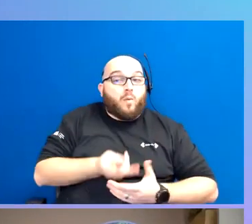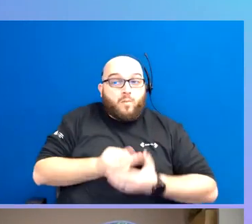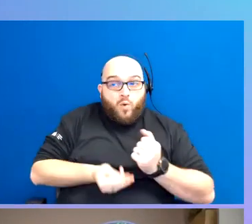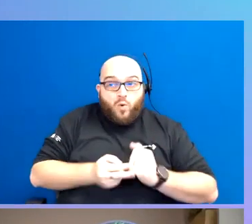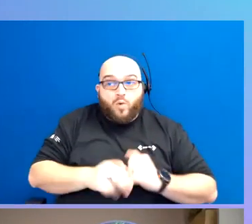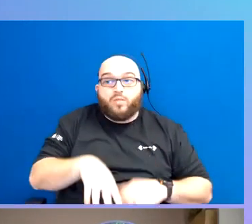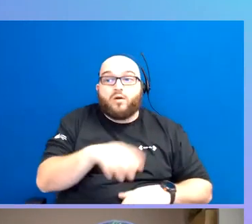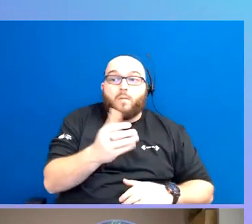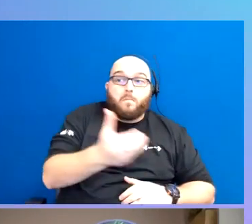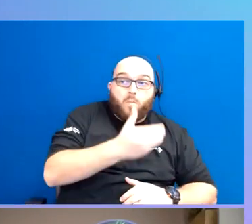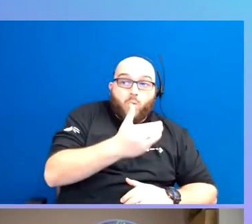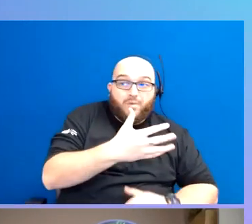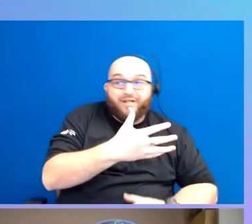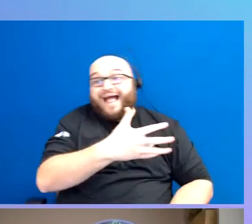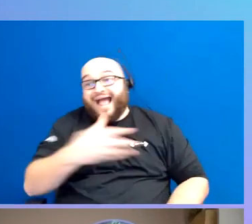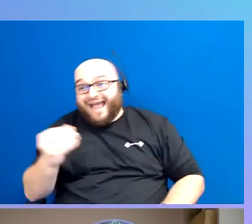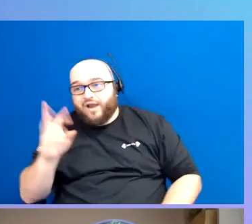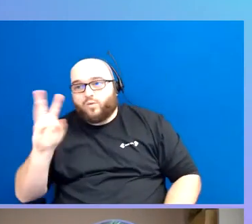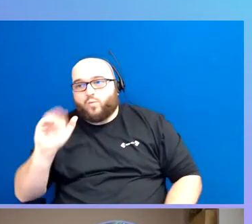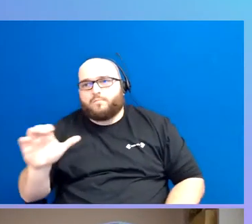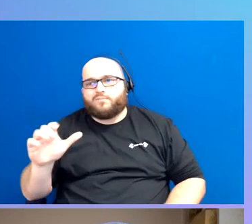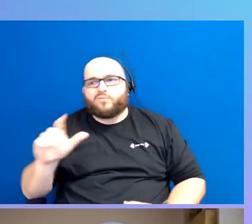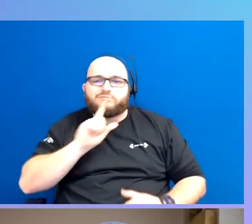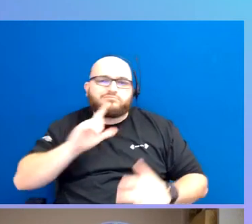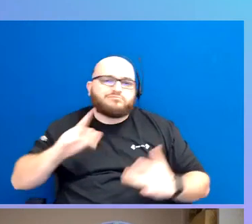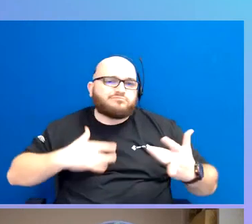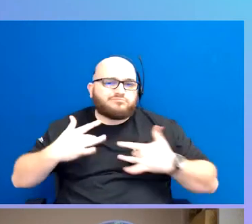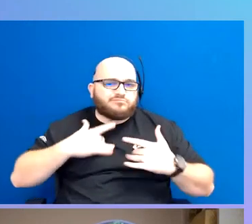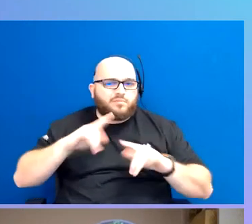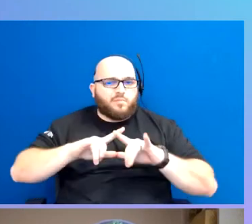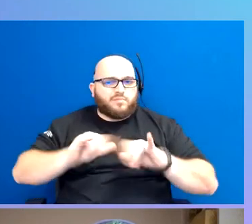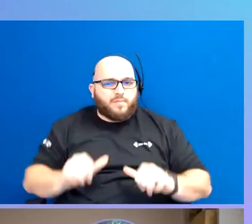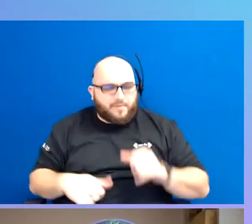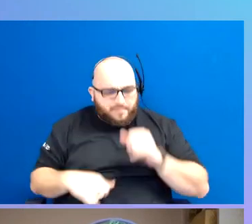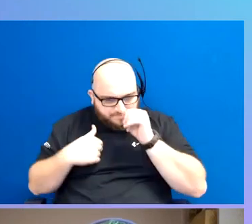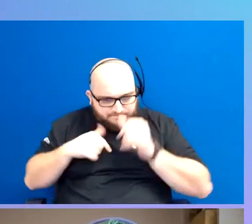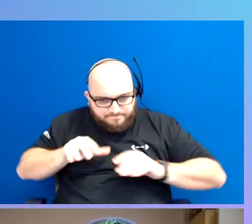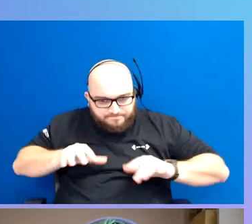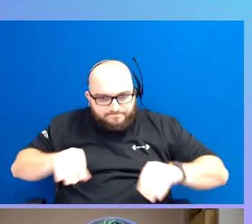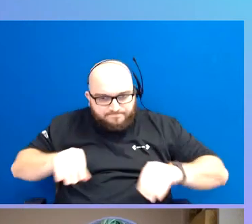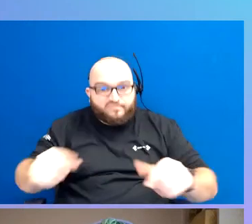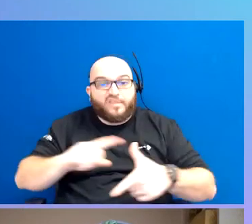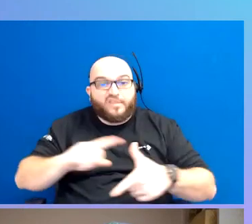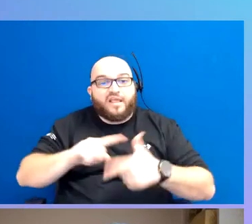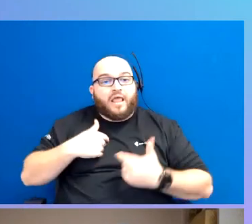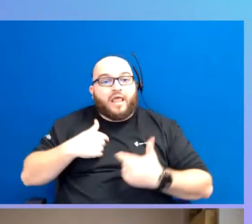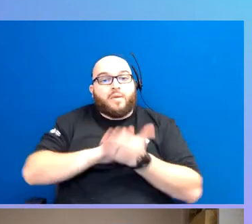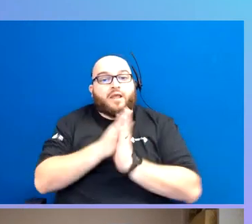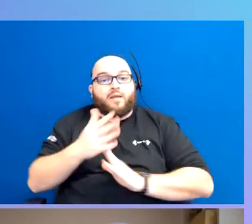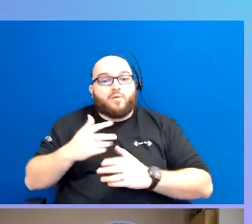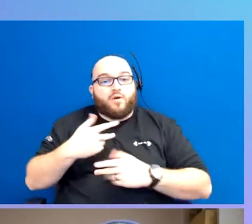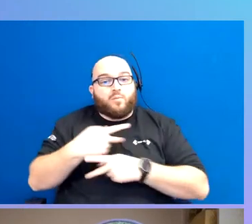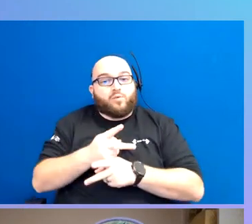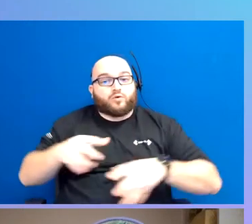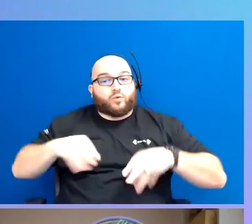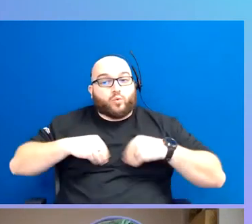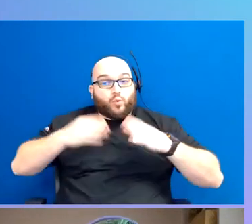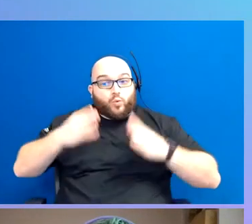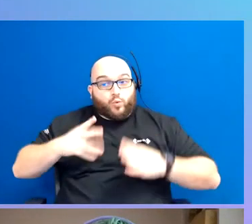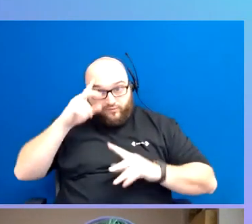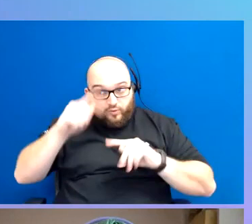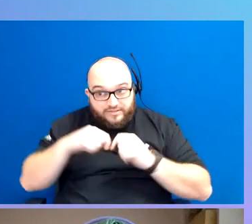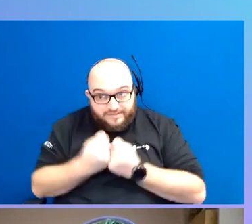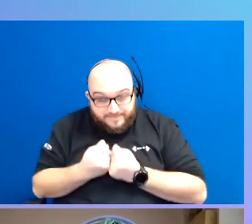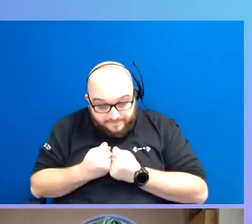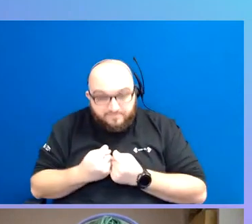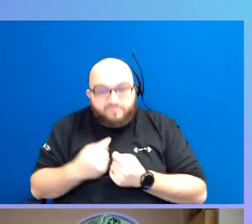web accessibility at the same time, which was super exciting. Then I progressed to being the product owner for the team. And I also